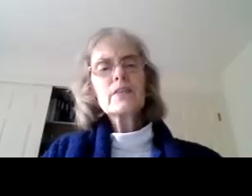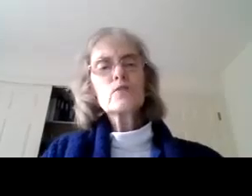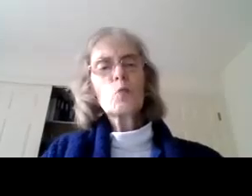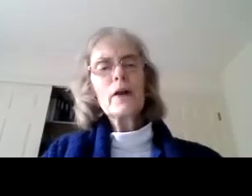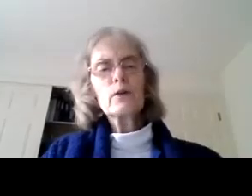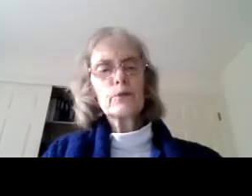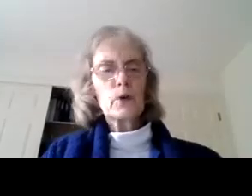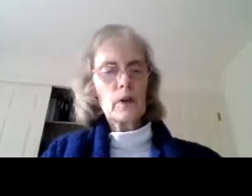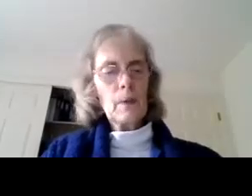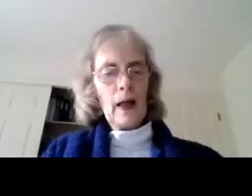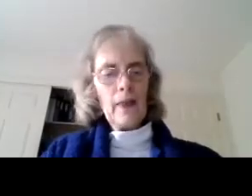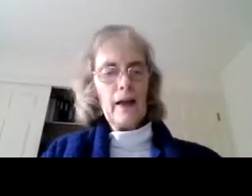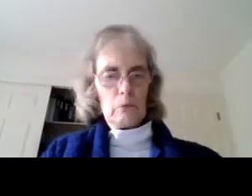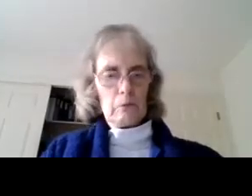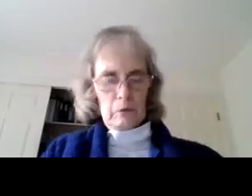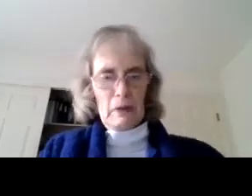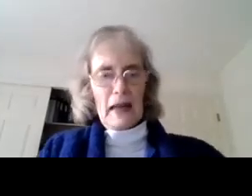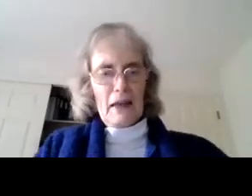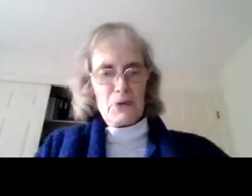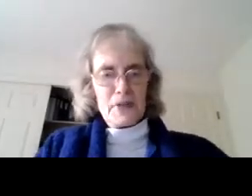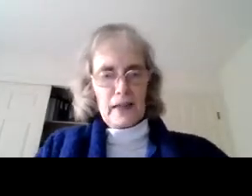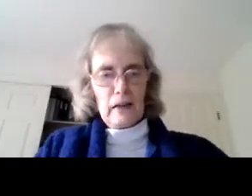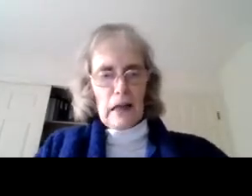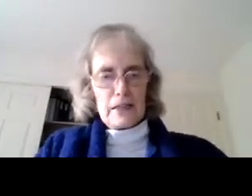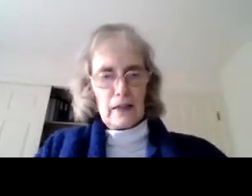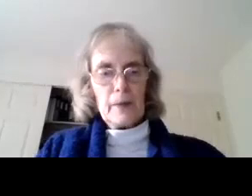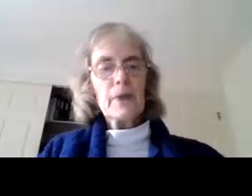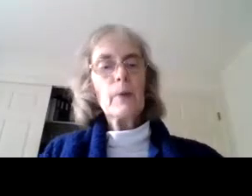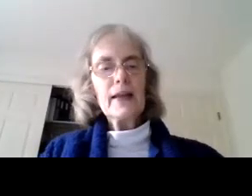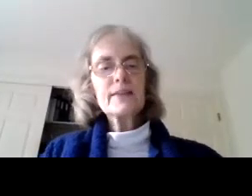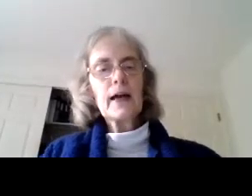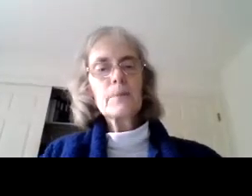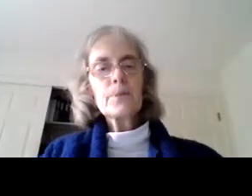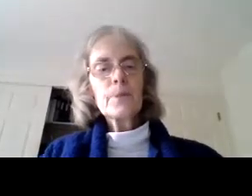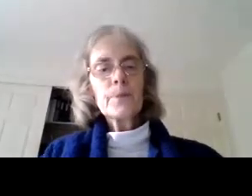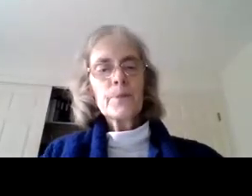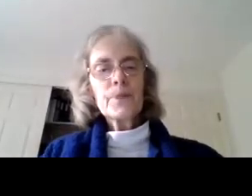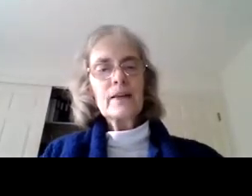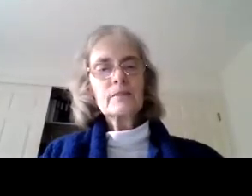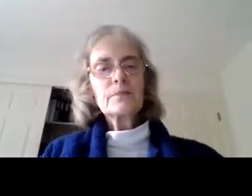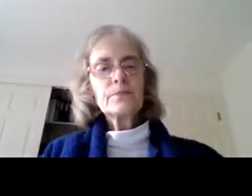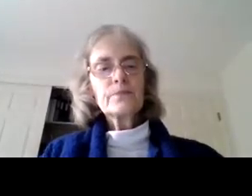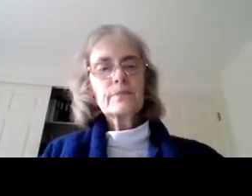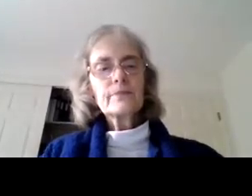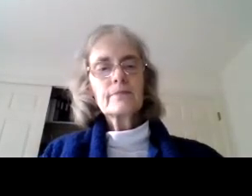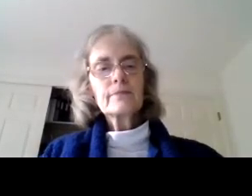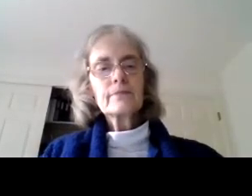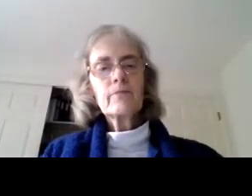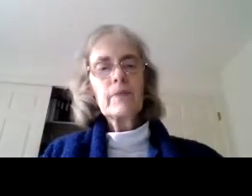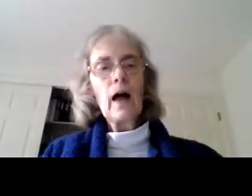Okay, this is wonderful that we can get through technologically. Anyway, next slide.